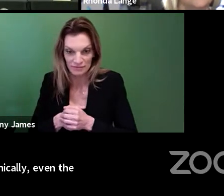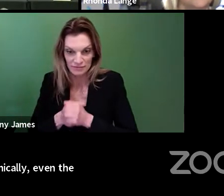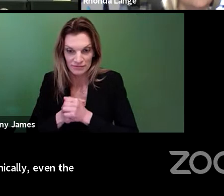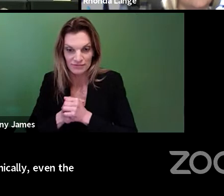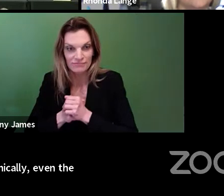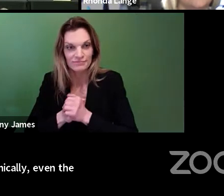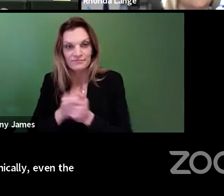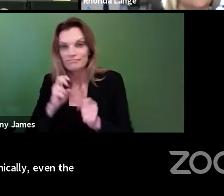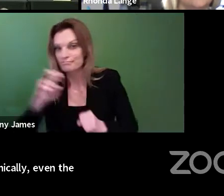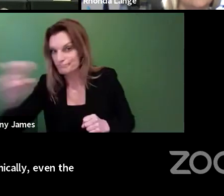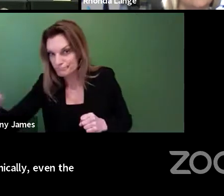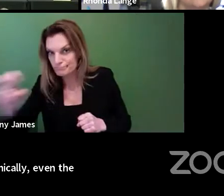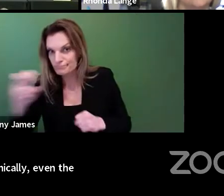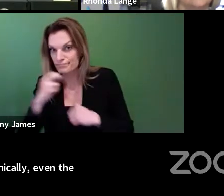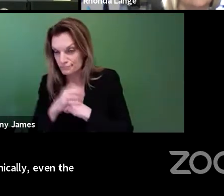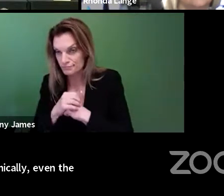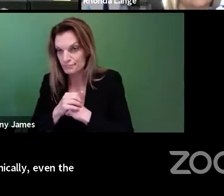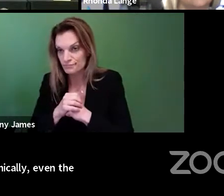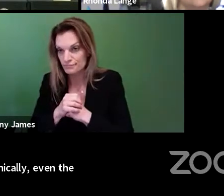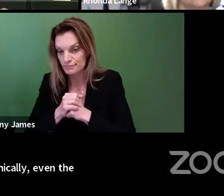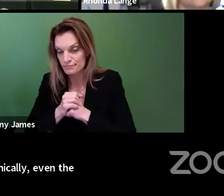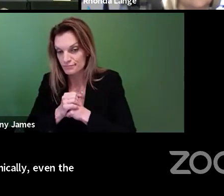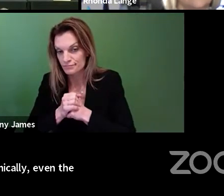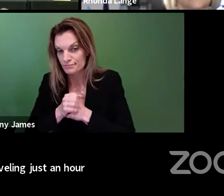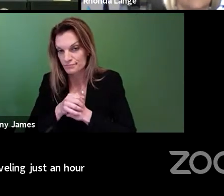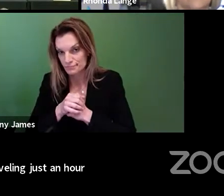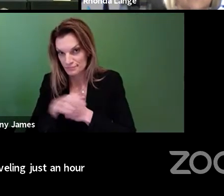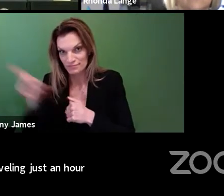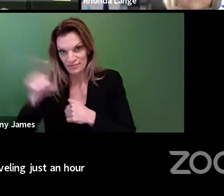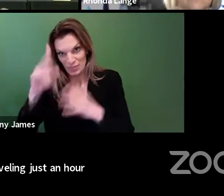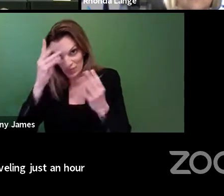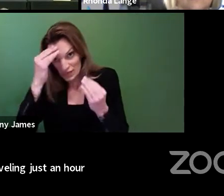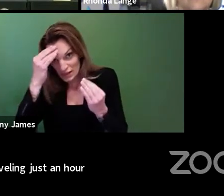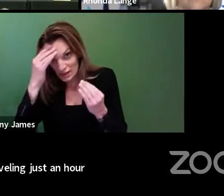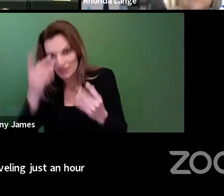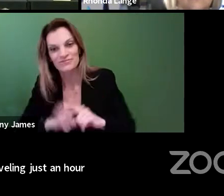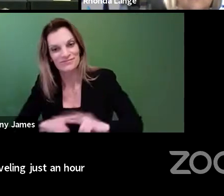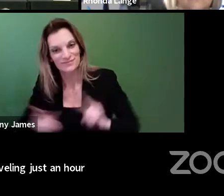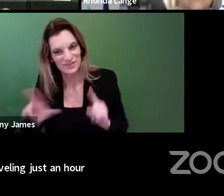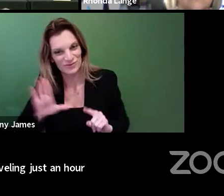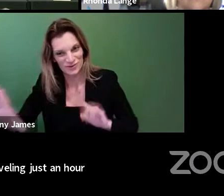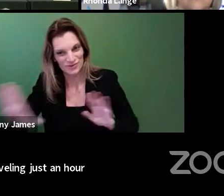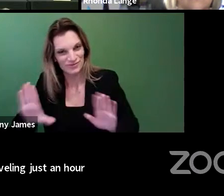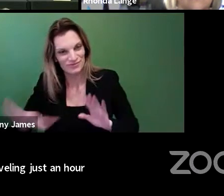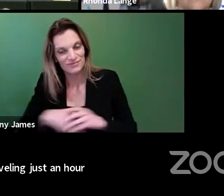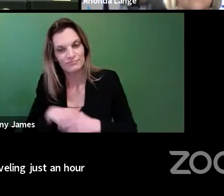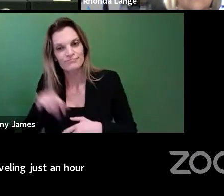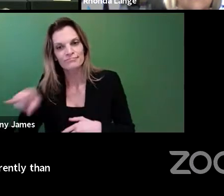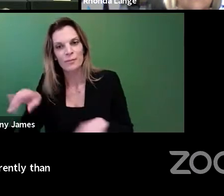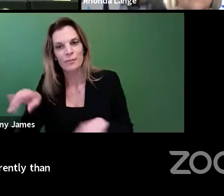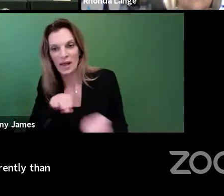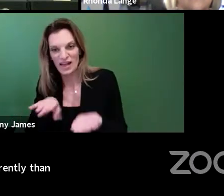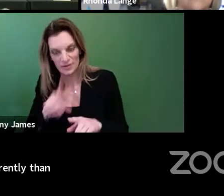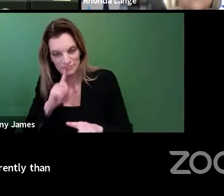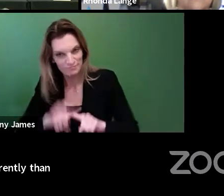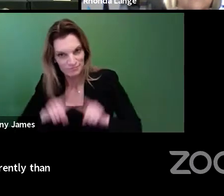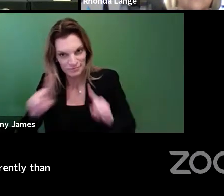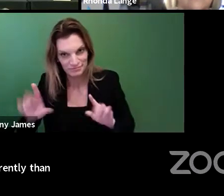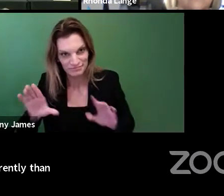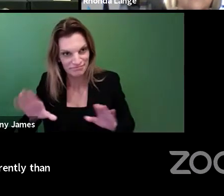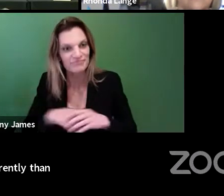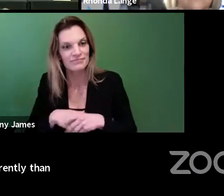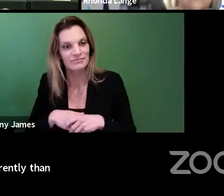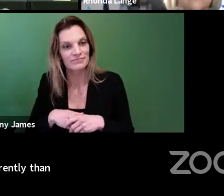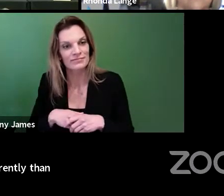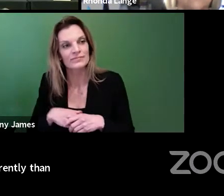hour away. They think differently than we do. They behave a little differently than we do.